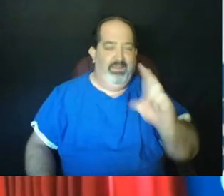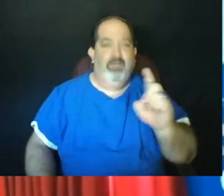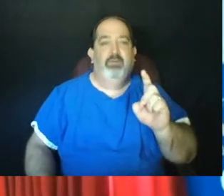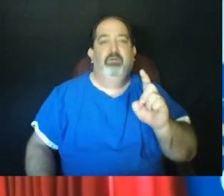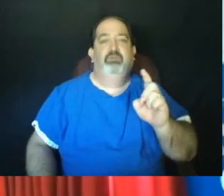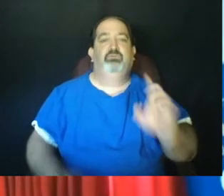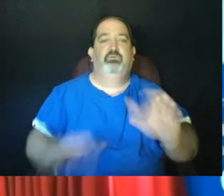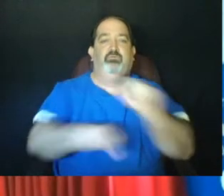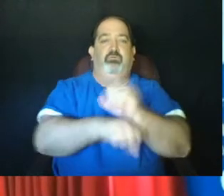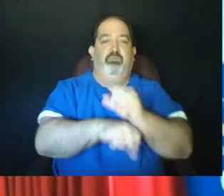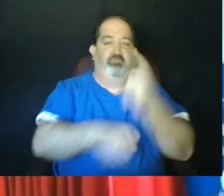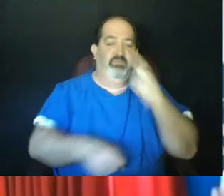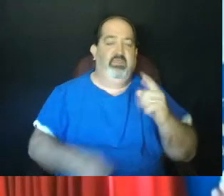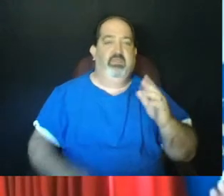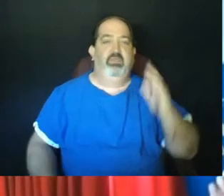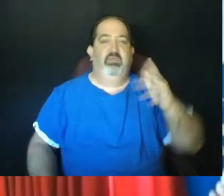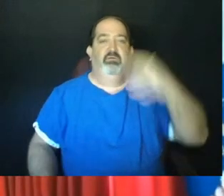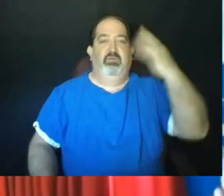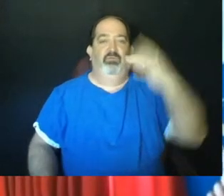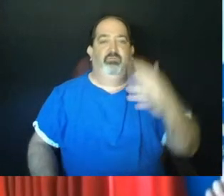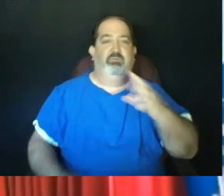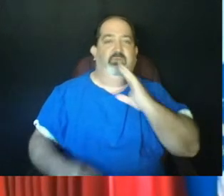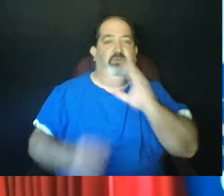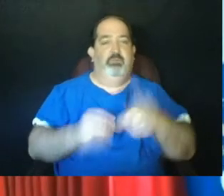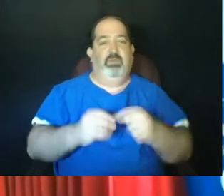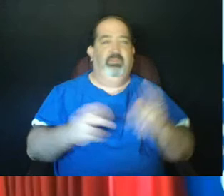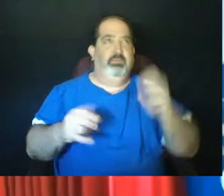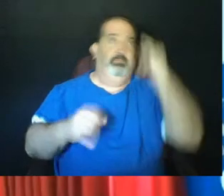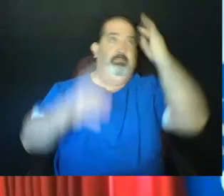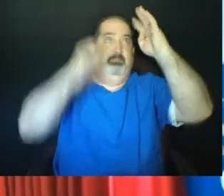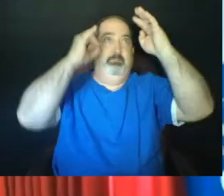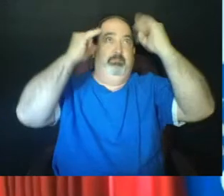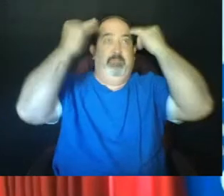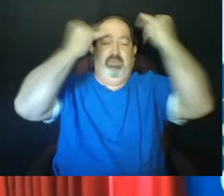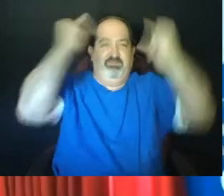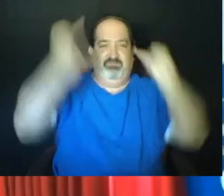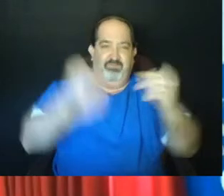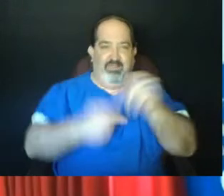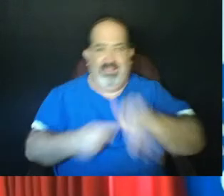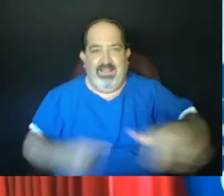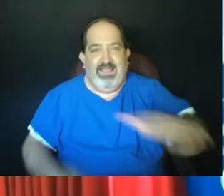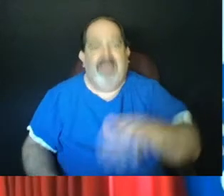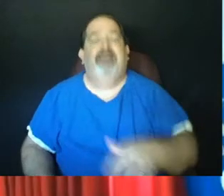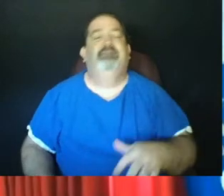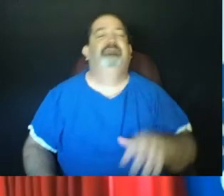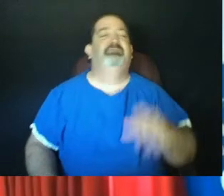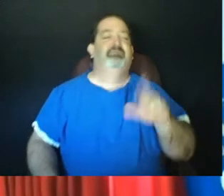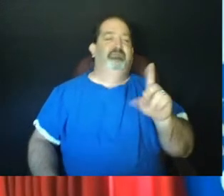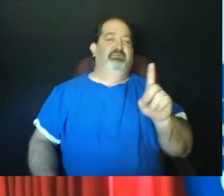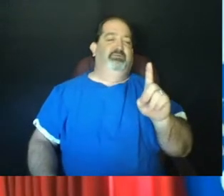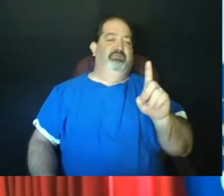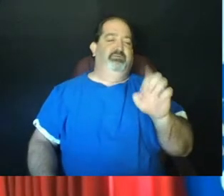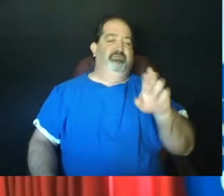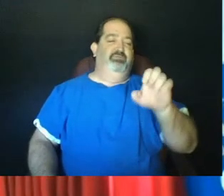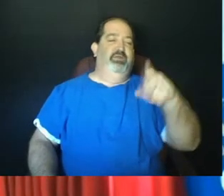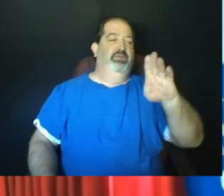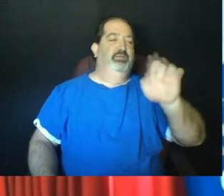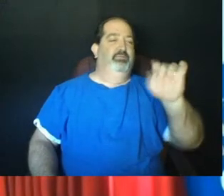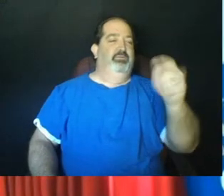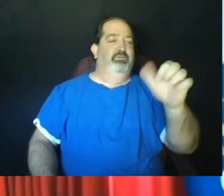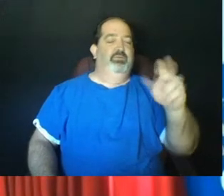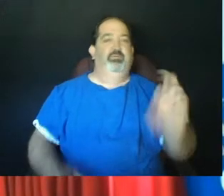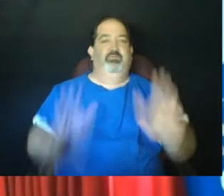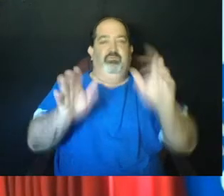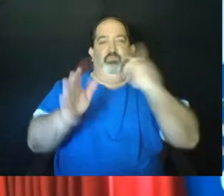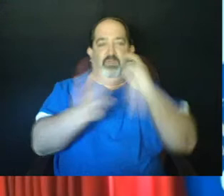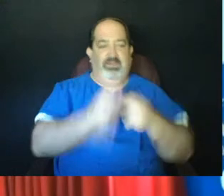On occasion, we even let him speak of the imaginary lands of Dryberg, and wonderful to give this award to recognize him. And Gurren